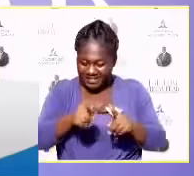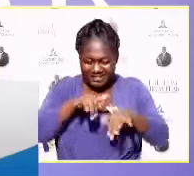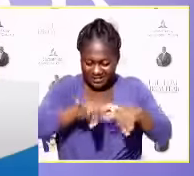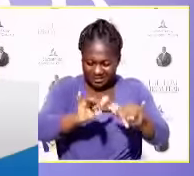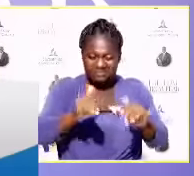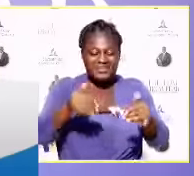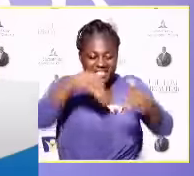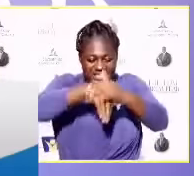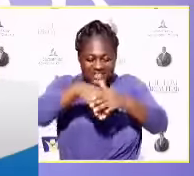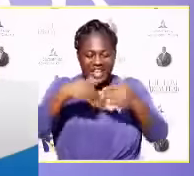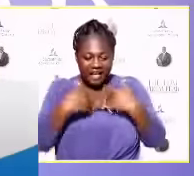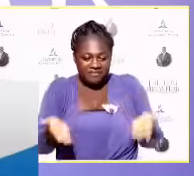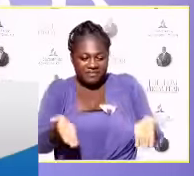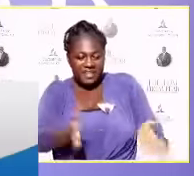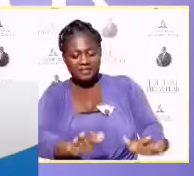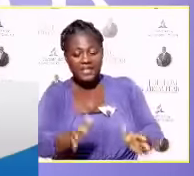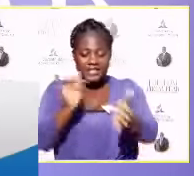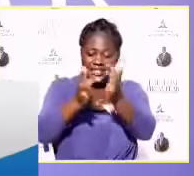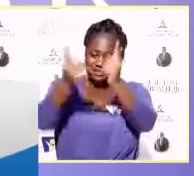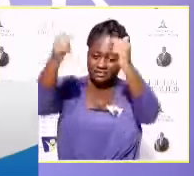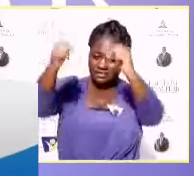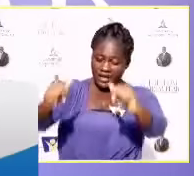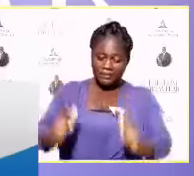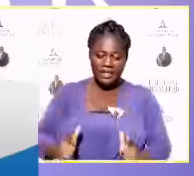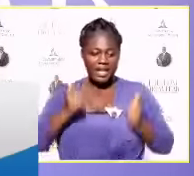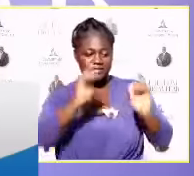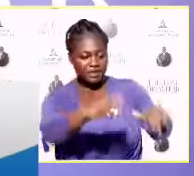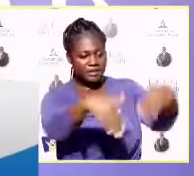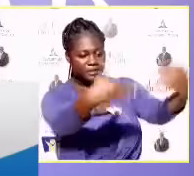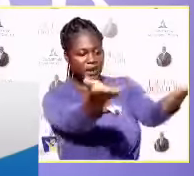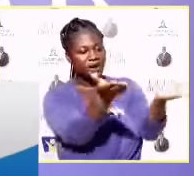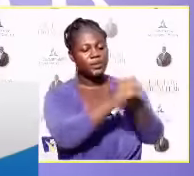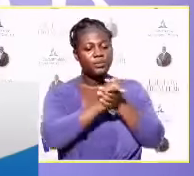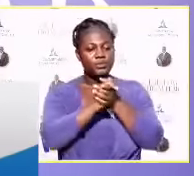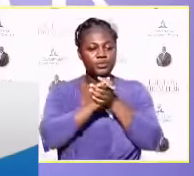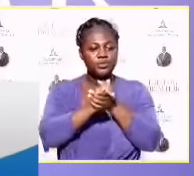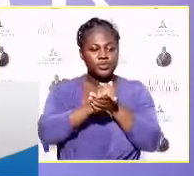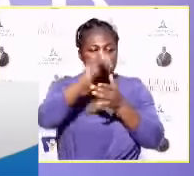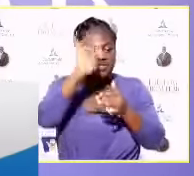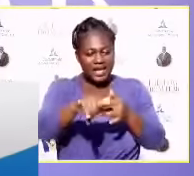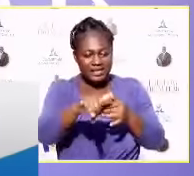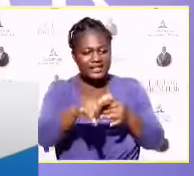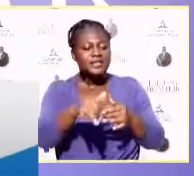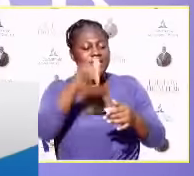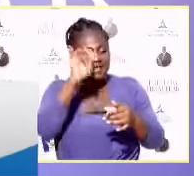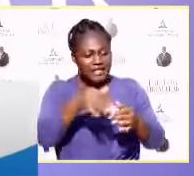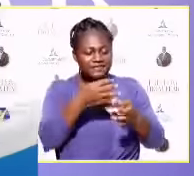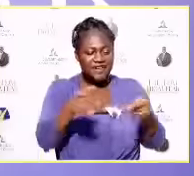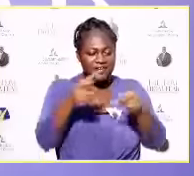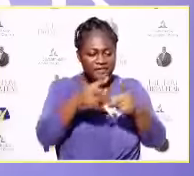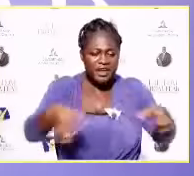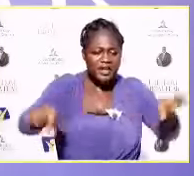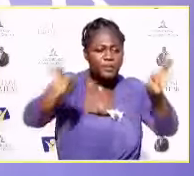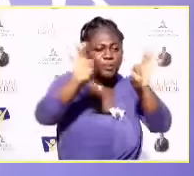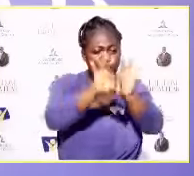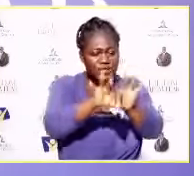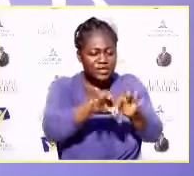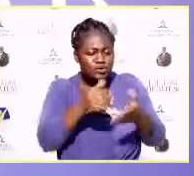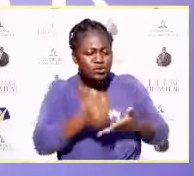Jesus came to give us the life that will qualify us for a place in his kingdom.